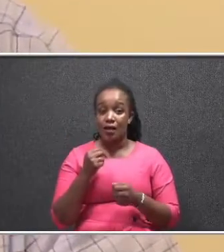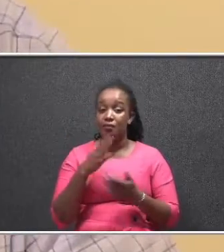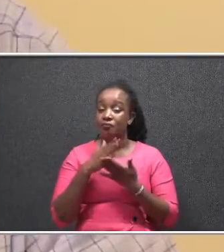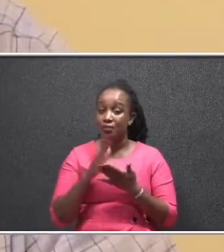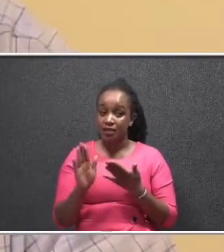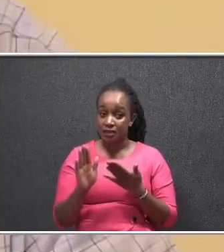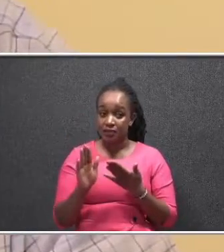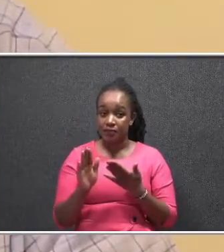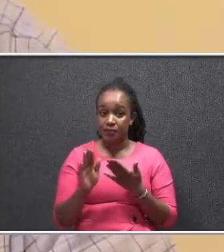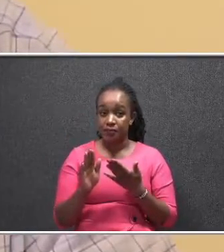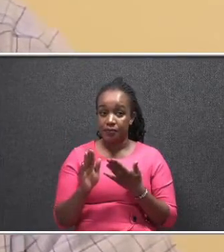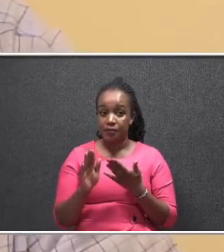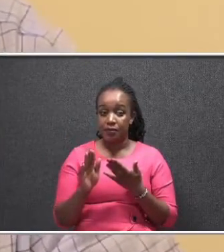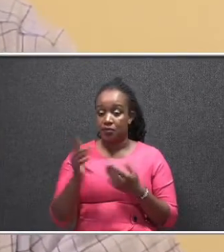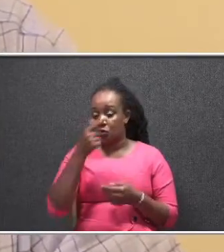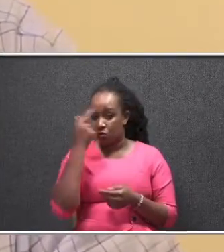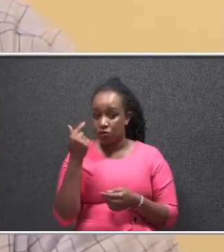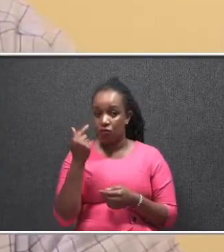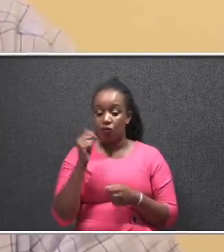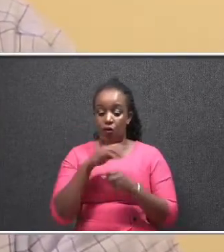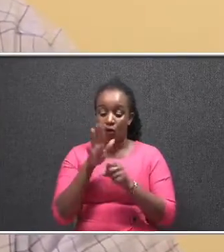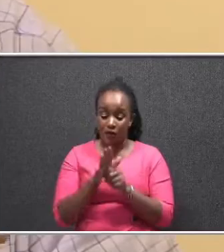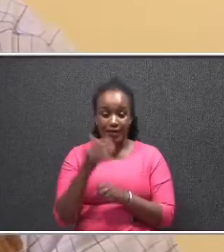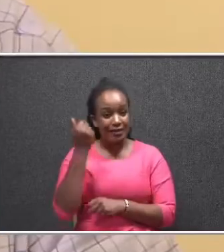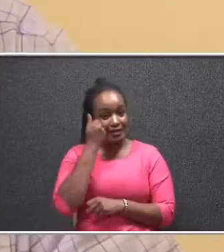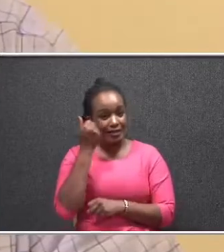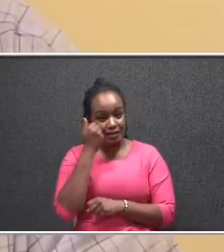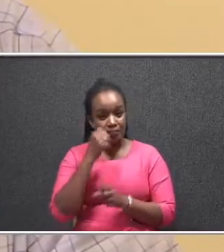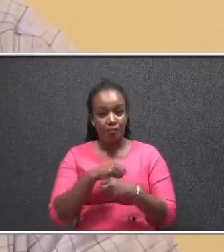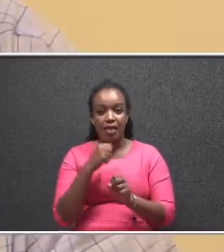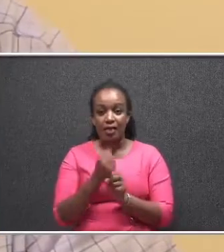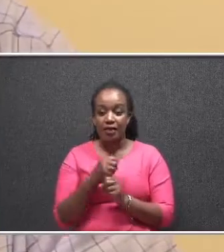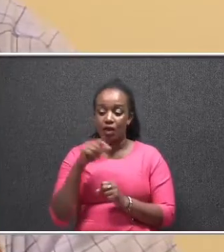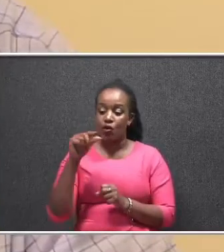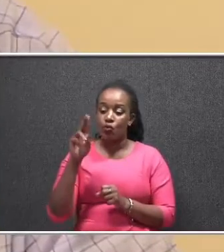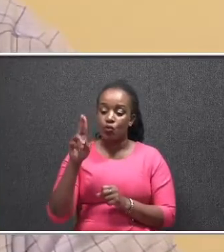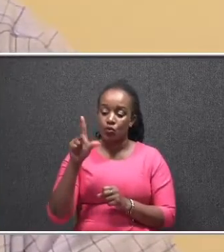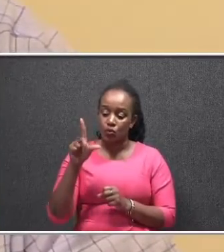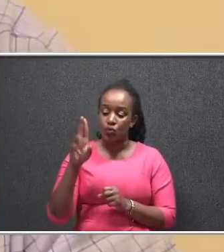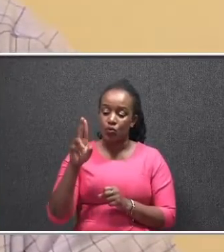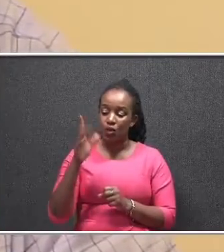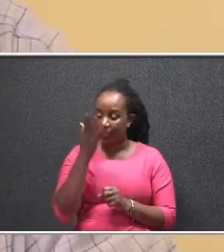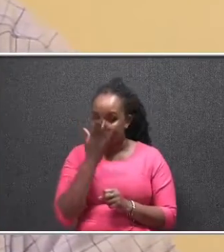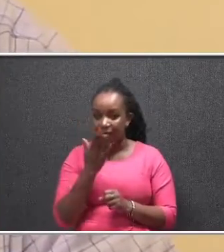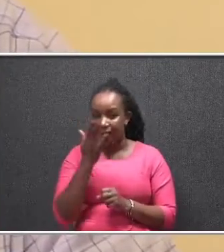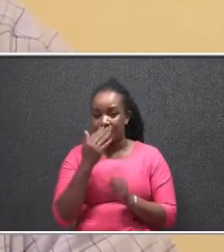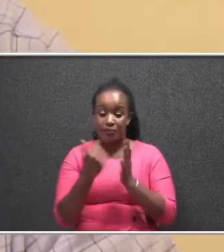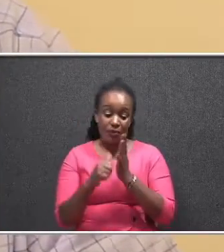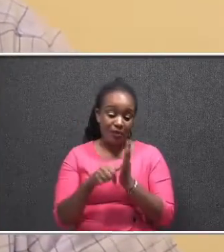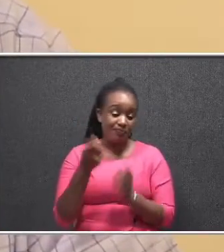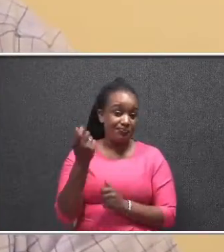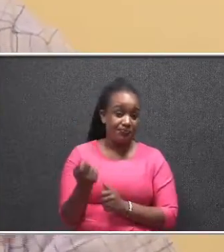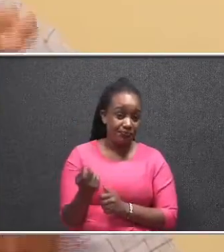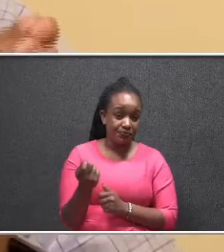postulated because of COVID infection, the blood glucose in the body gets raised, and that can be a cause for the mucormycosis to invade